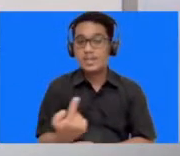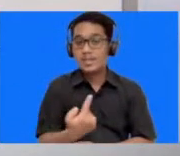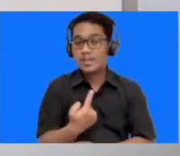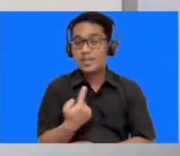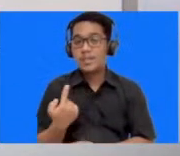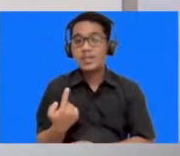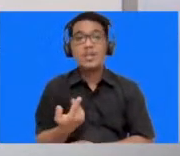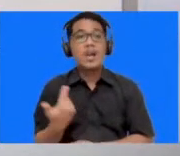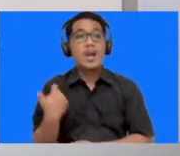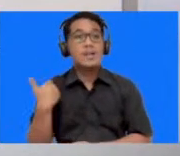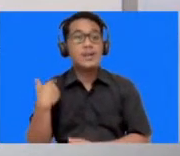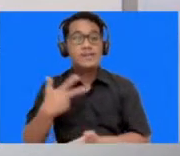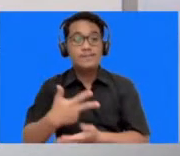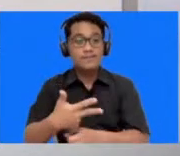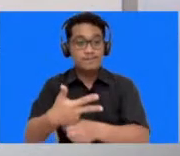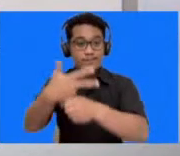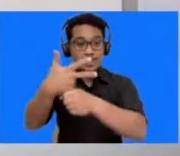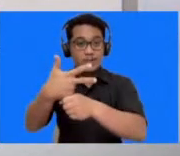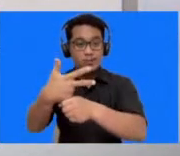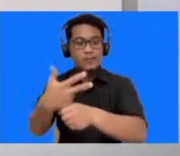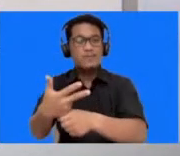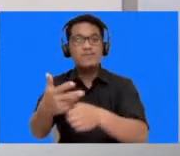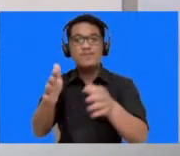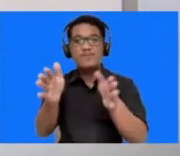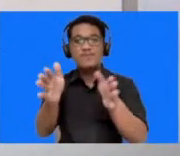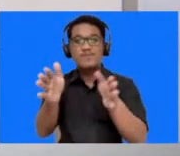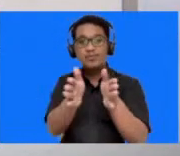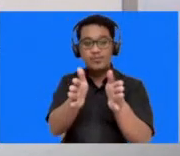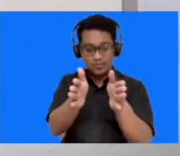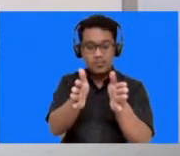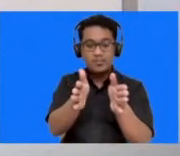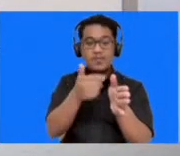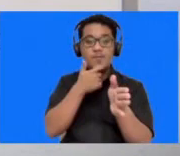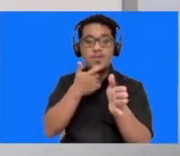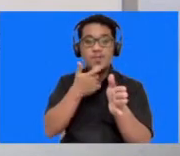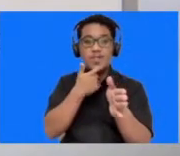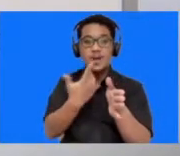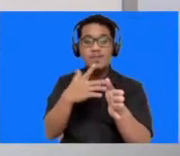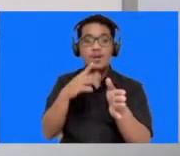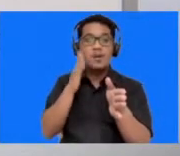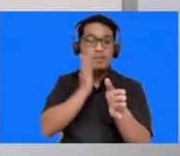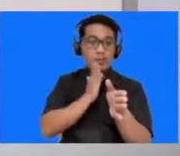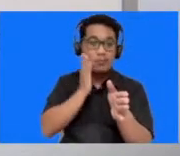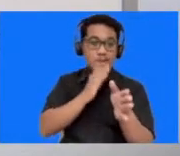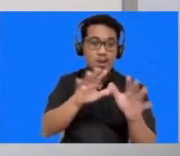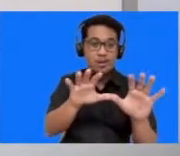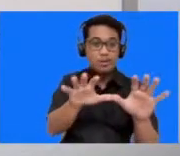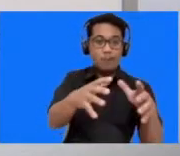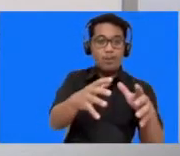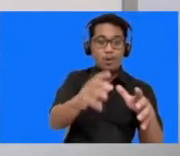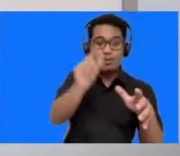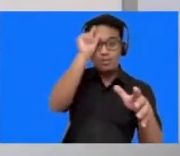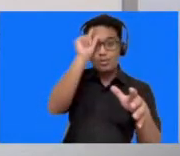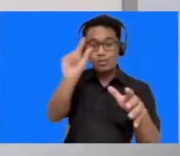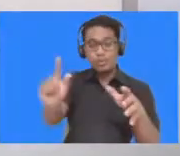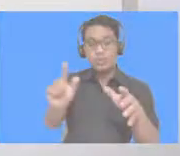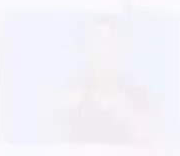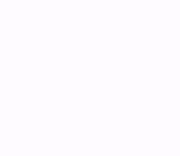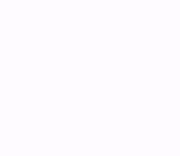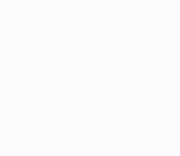about youth engagement in disaster preparedness and response in Indonesia. Enjoy the video.